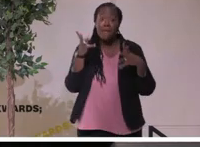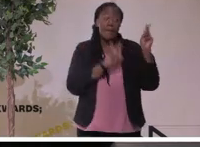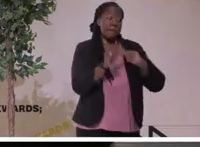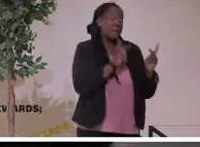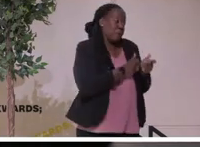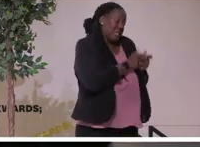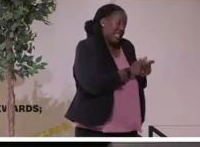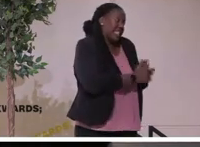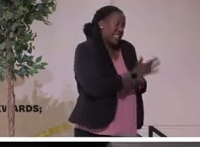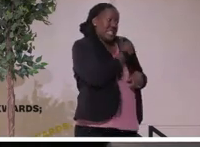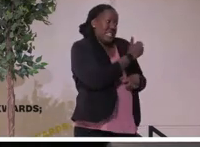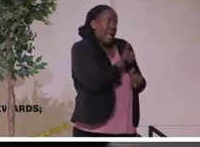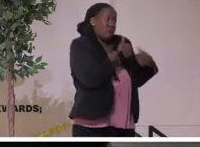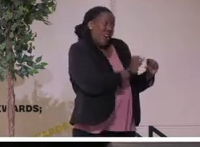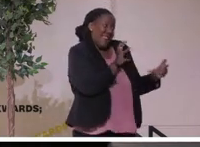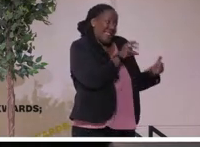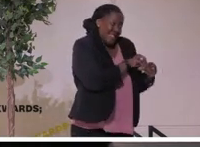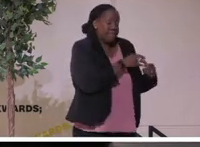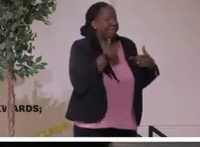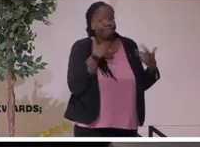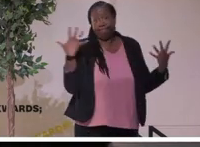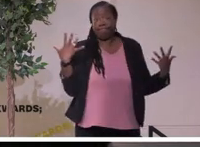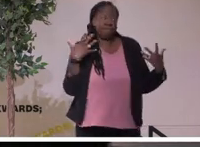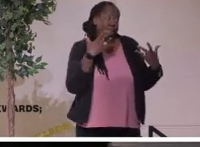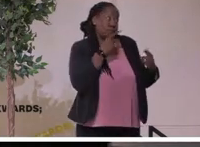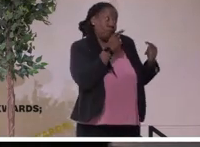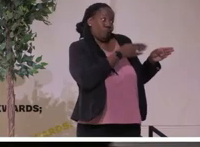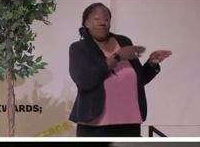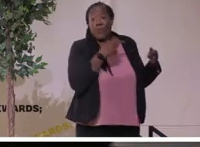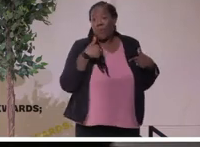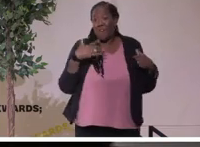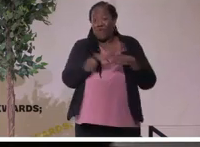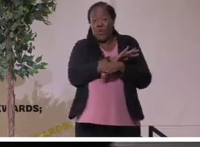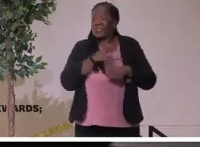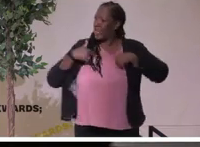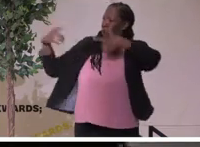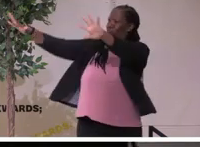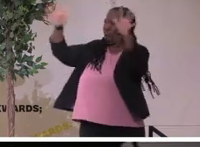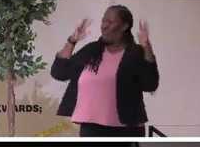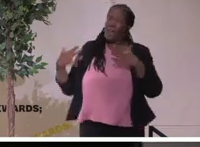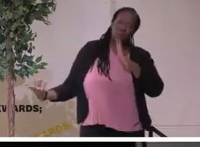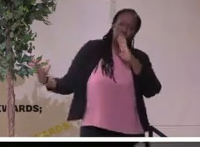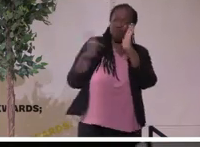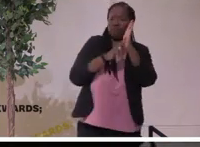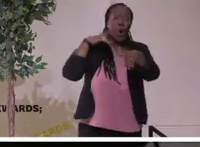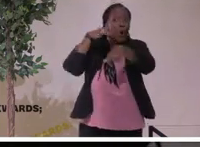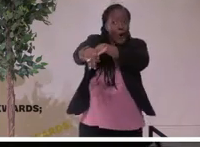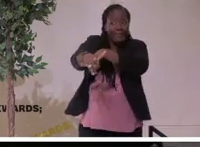in text saying, I'm trying to get in. We were completely sold out. So give it up for yourselves for signing up early.